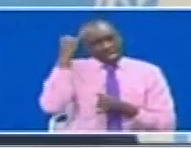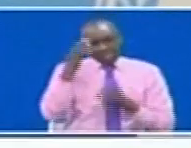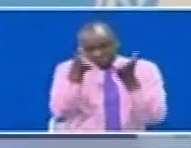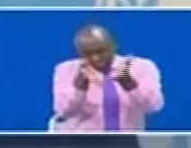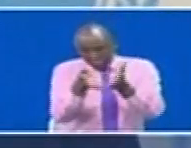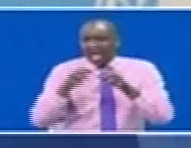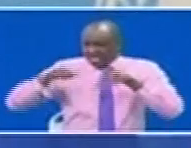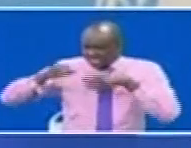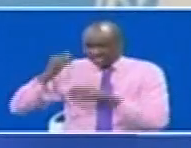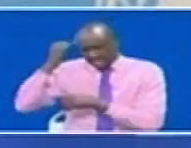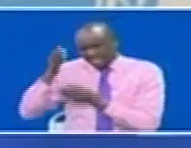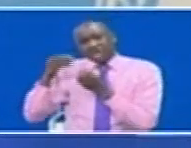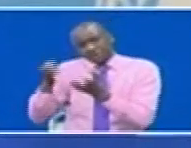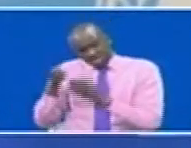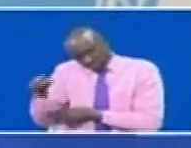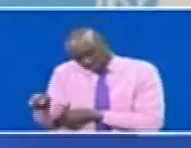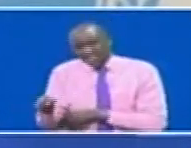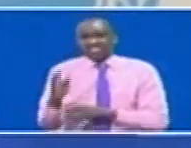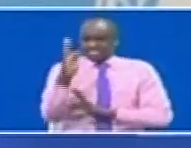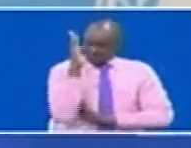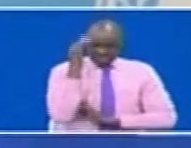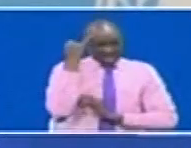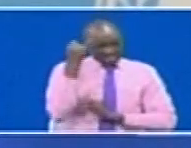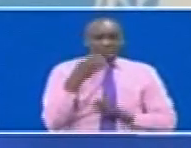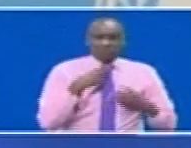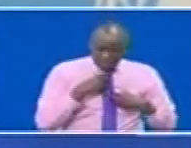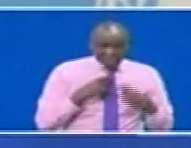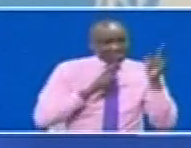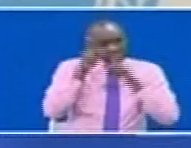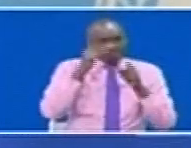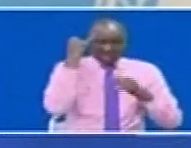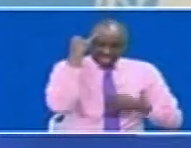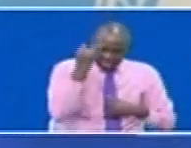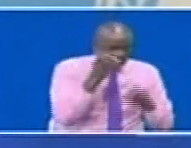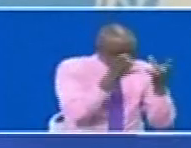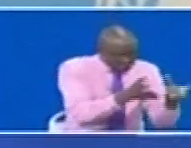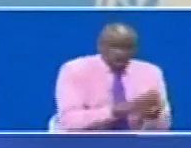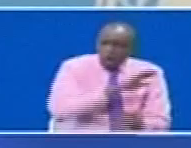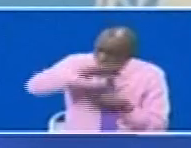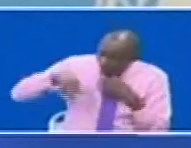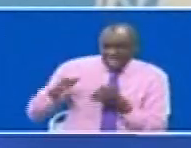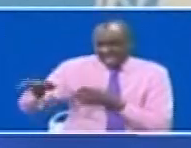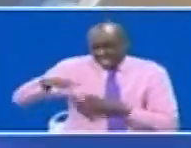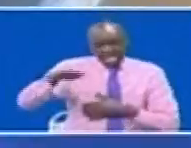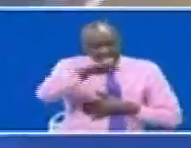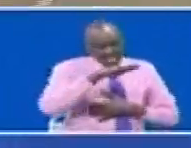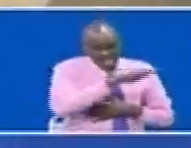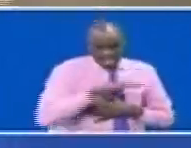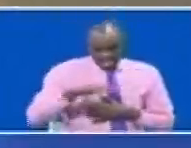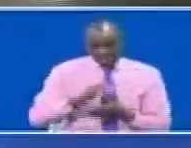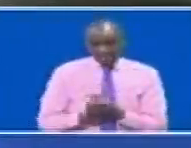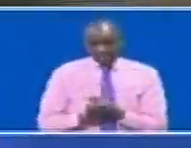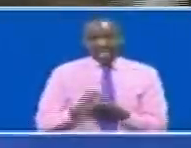in agriculture, in security, transportation, in all these sectors. Lack of